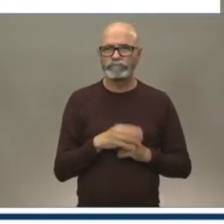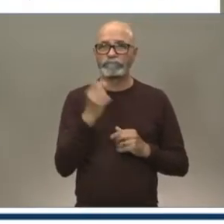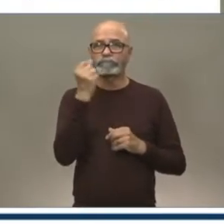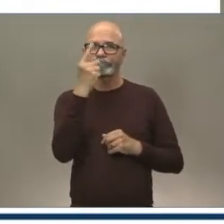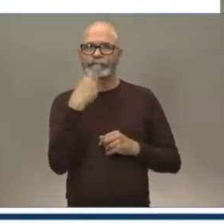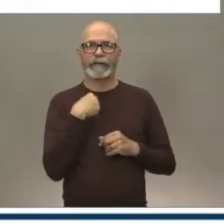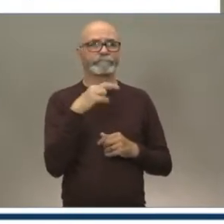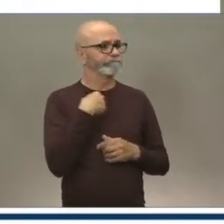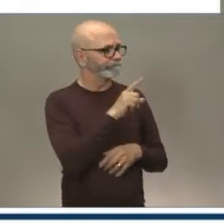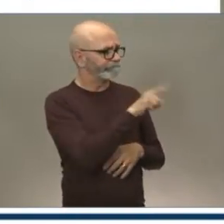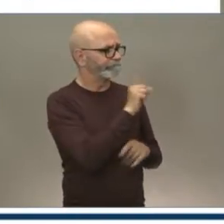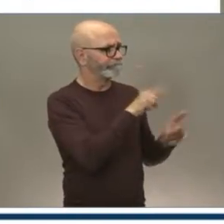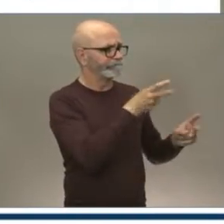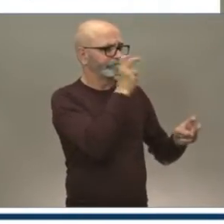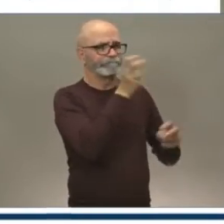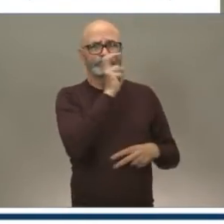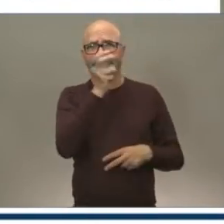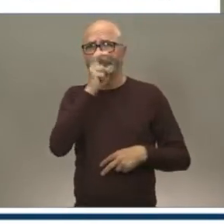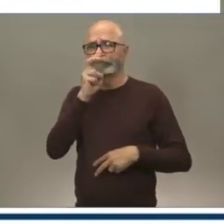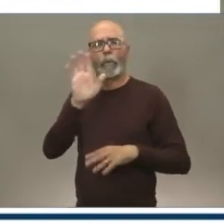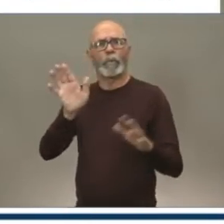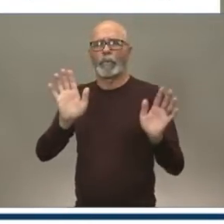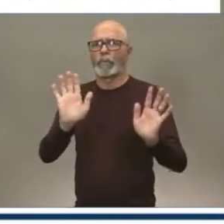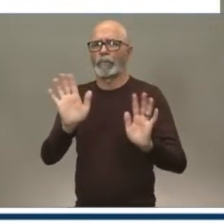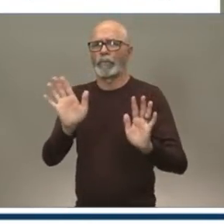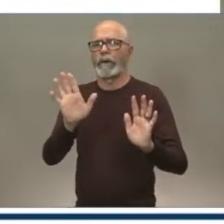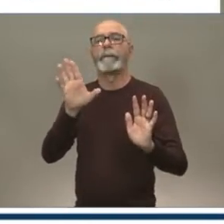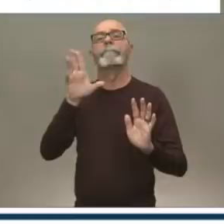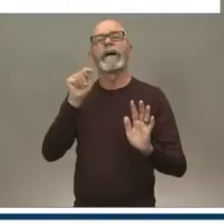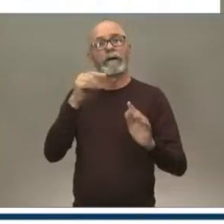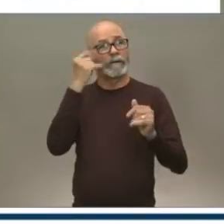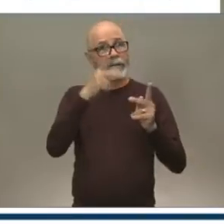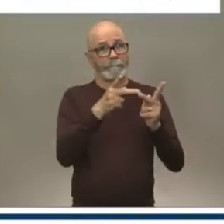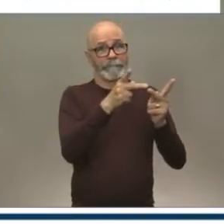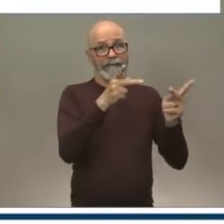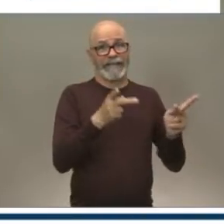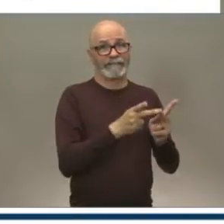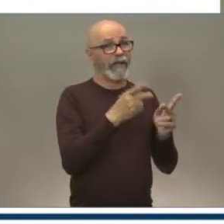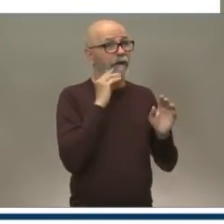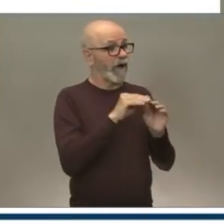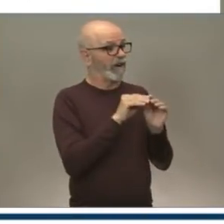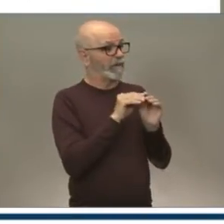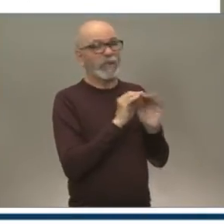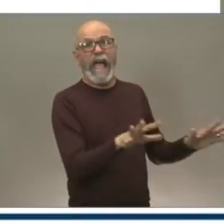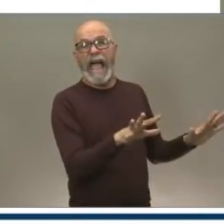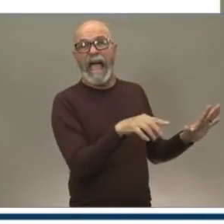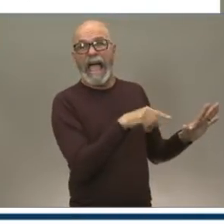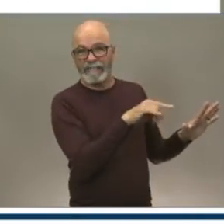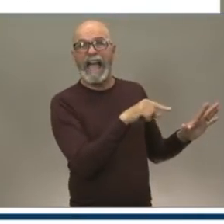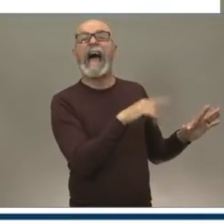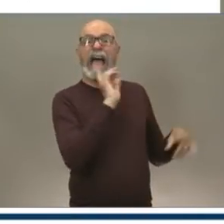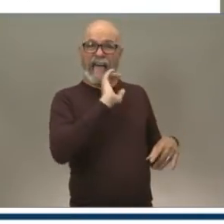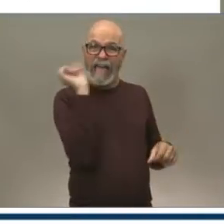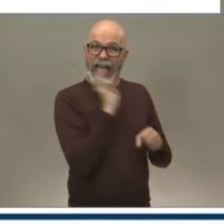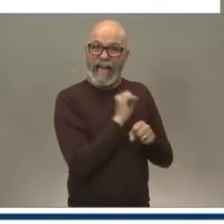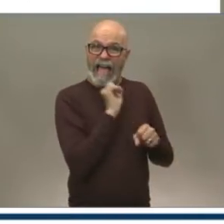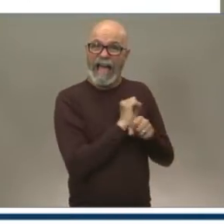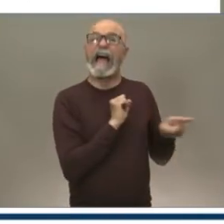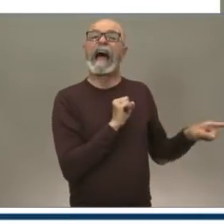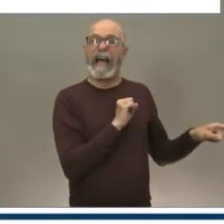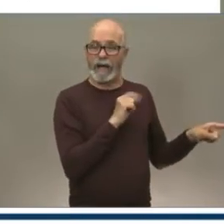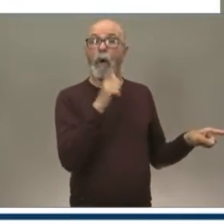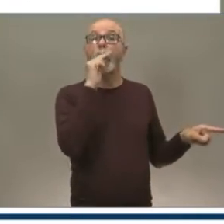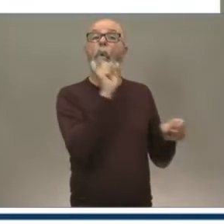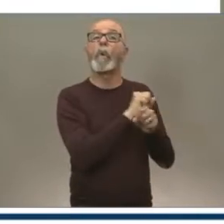an outbreak in a facility, then we say that we have to, those people can't go work elsewhere. It's certainly preferred that